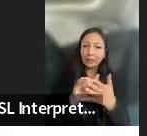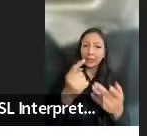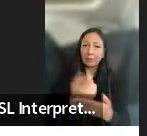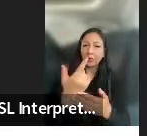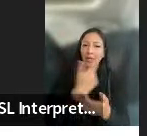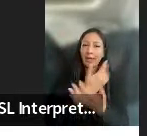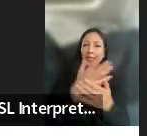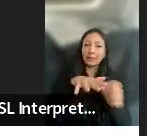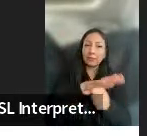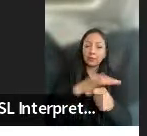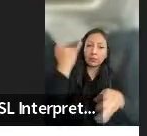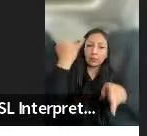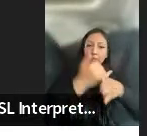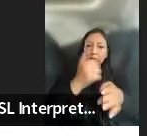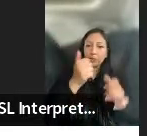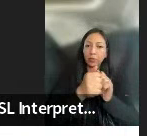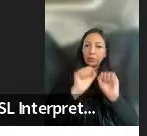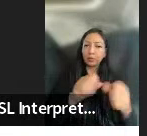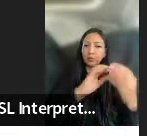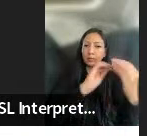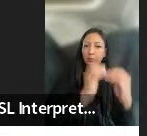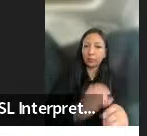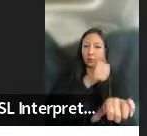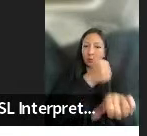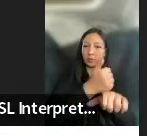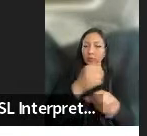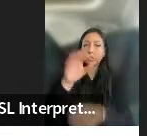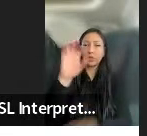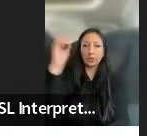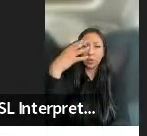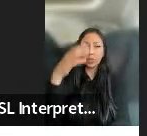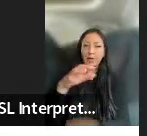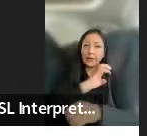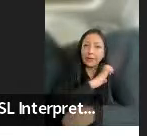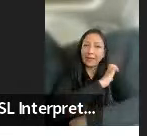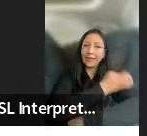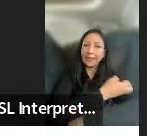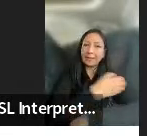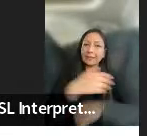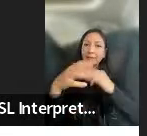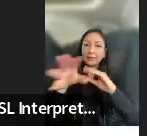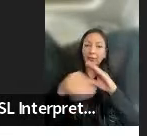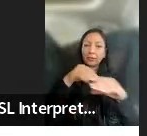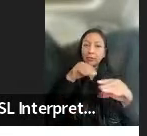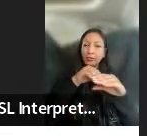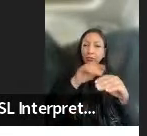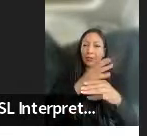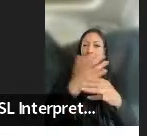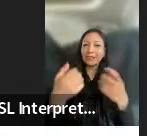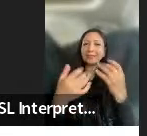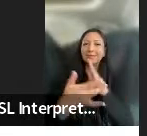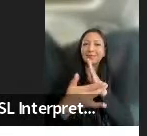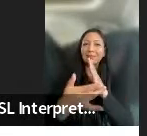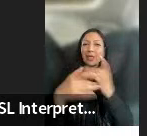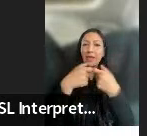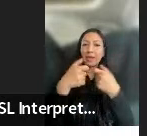to urgent retrofitting work, to solar, to energy storage, and to electric vehicles. Next